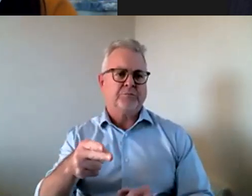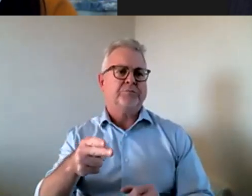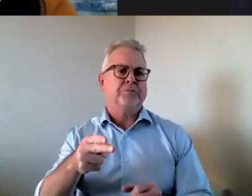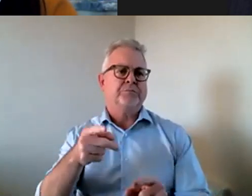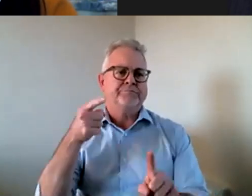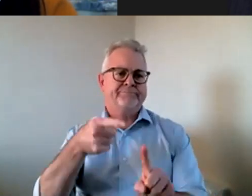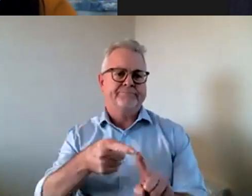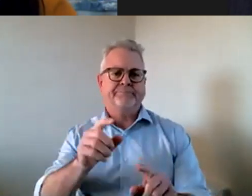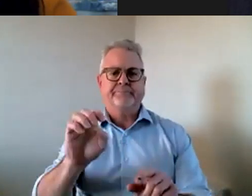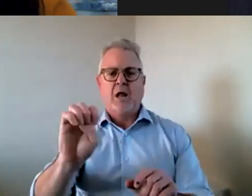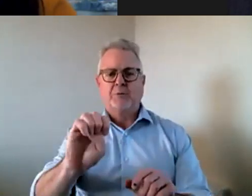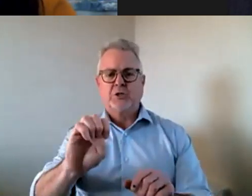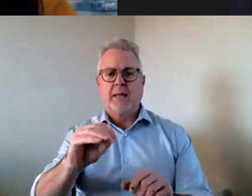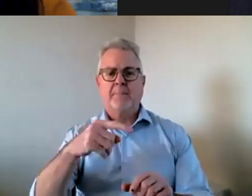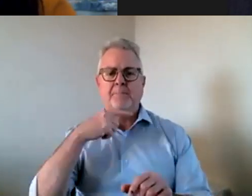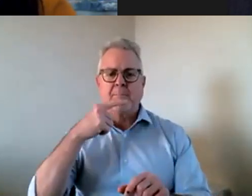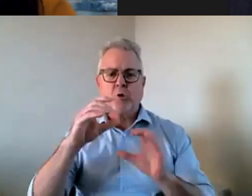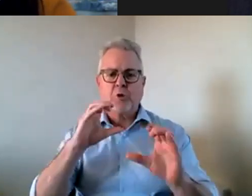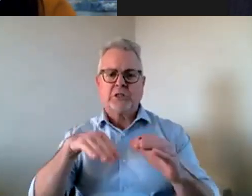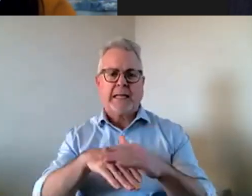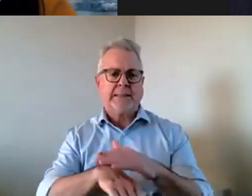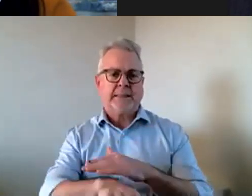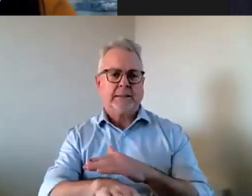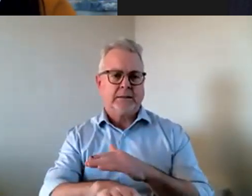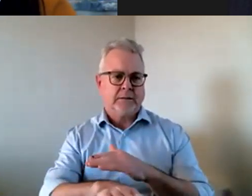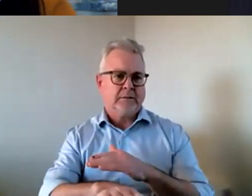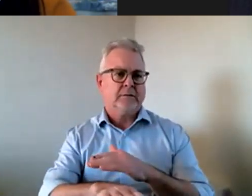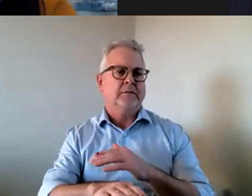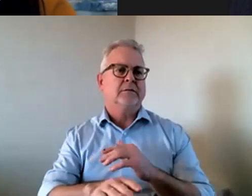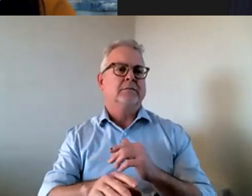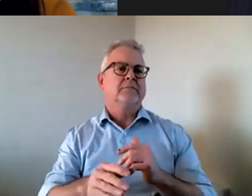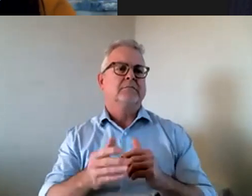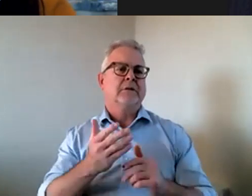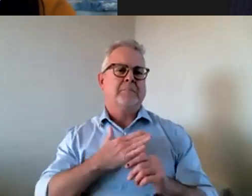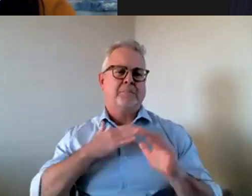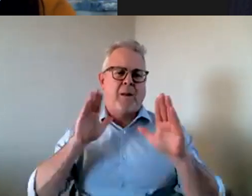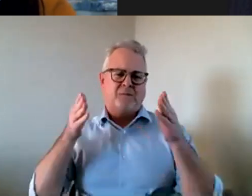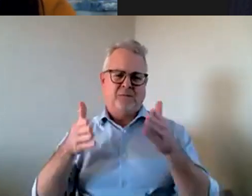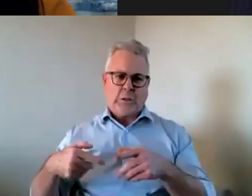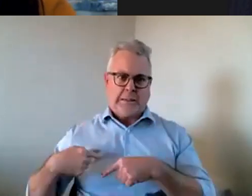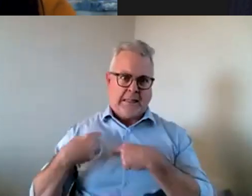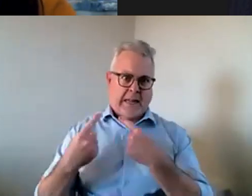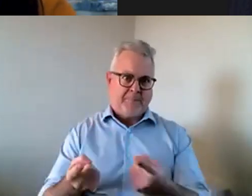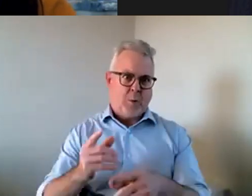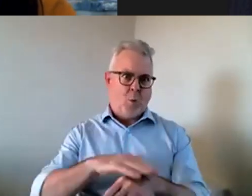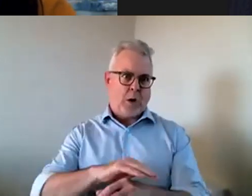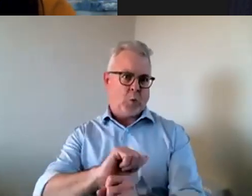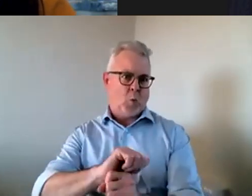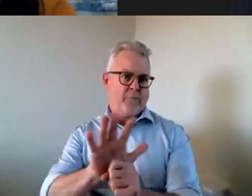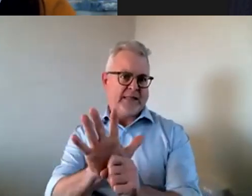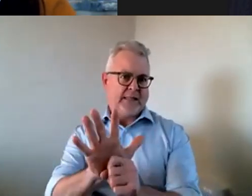I'm with the Commission on the Deaf and Hard of Hearing, and I work as the Emergency Public Communication Access